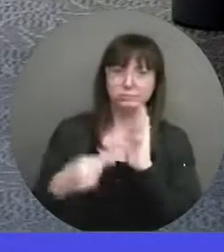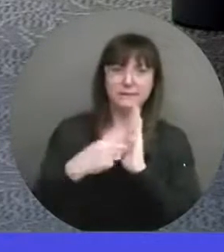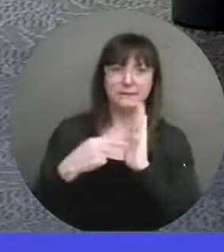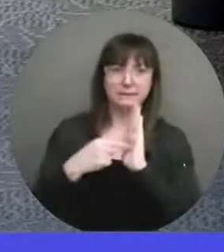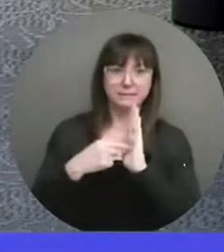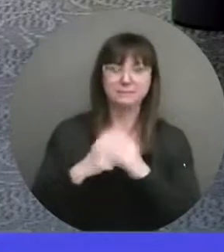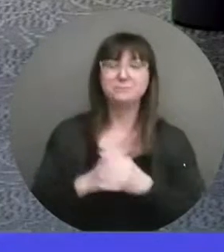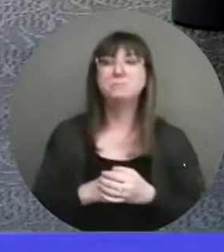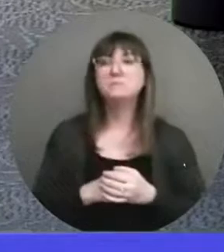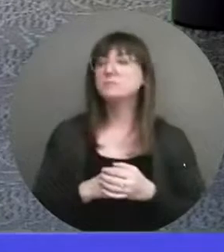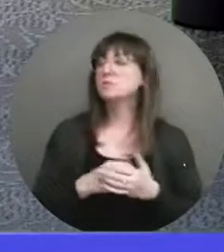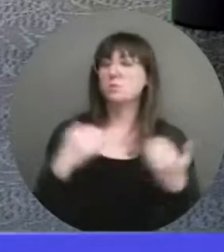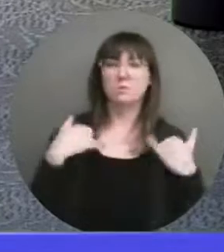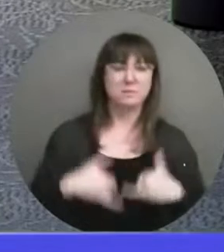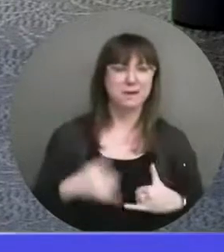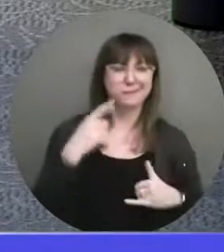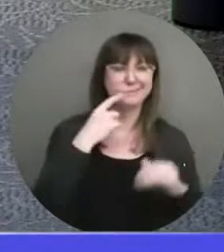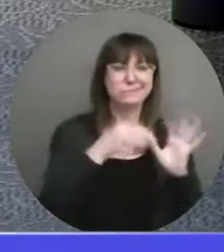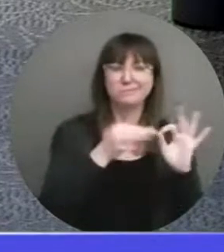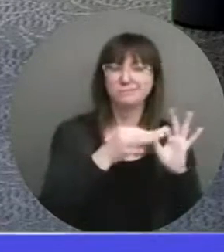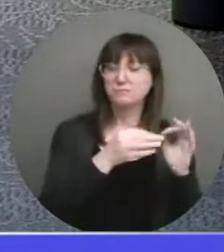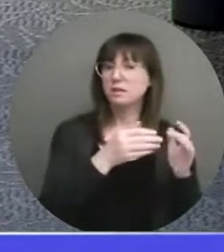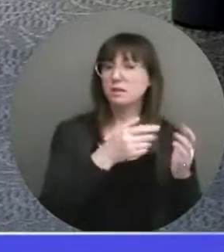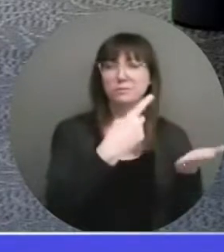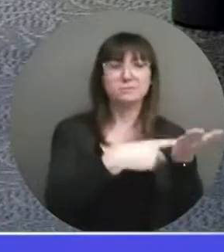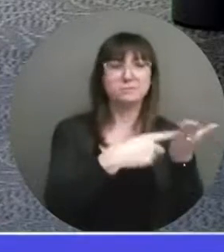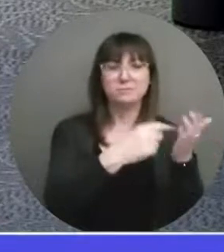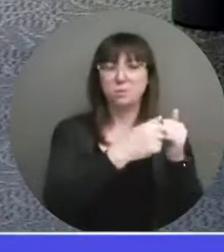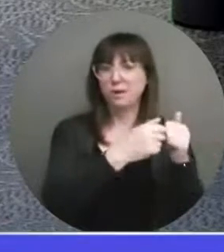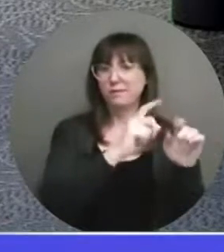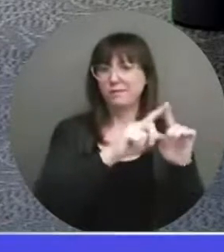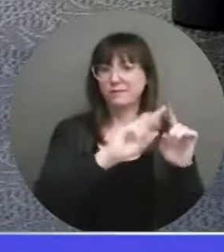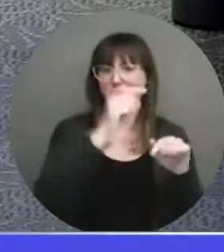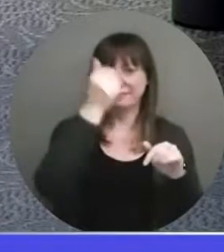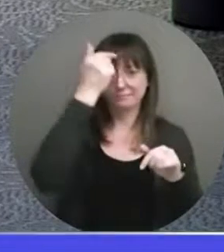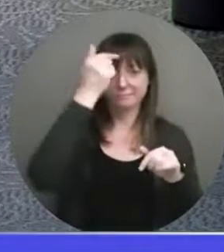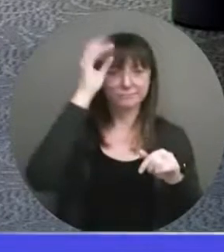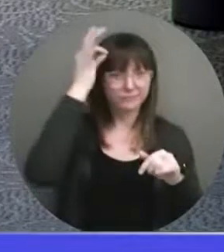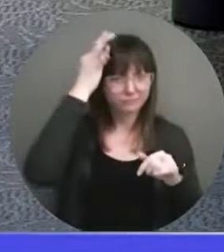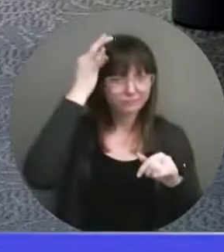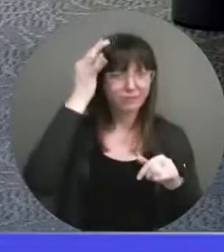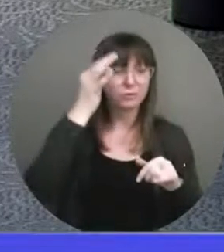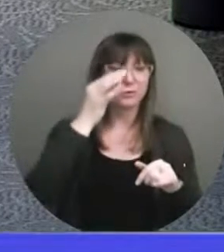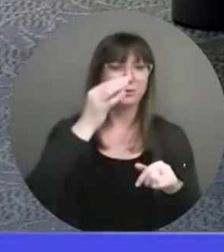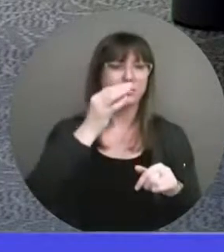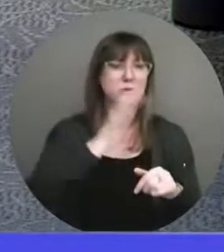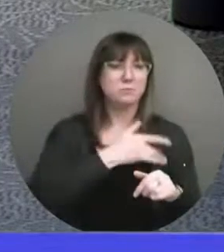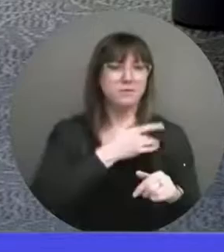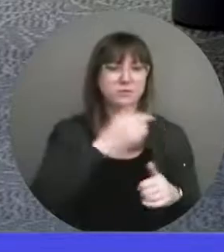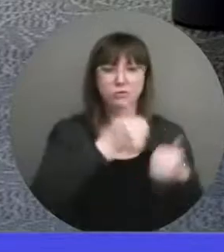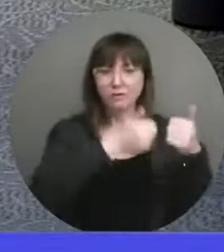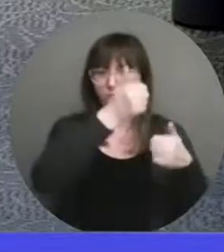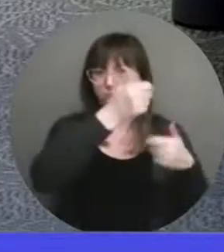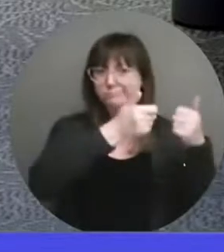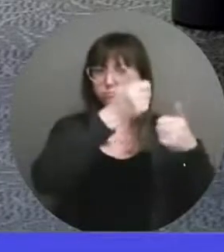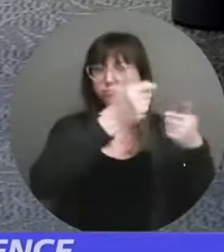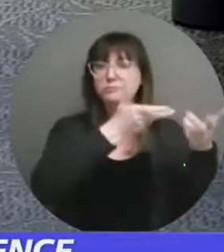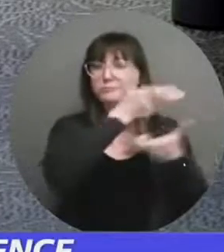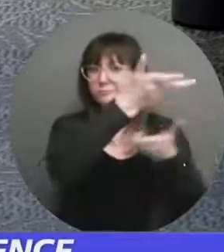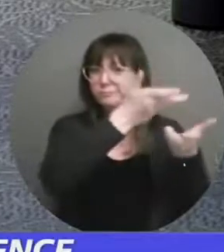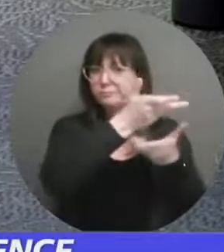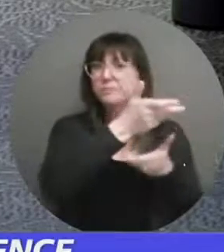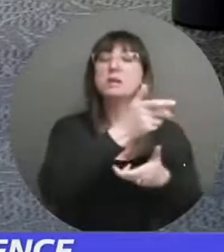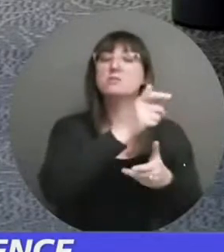having conversations with senior levels of government seeking some funding, and we have a plan in place should that not come through.